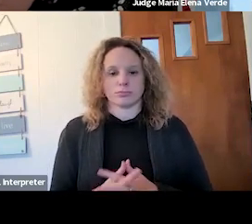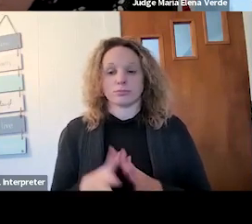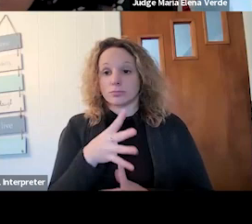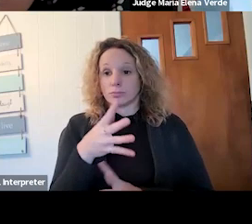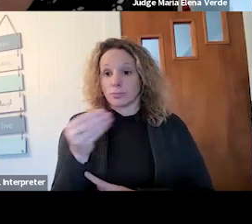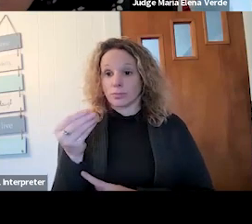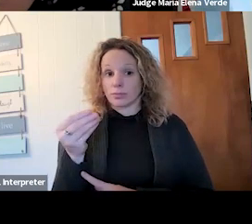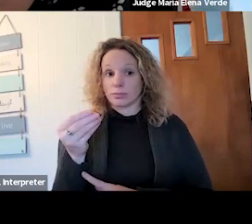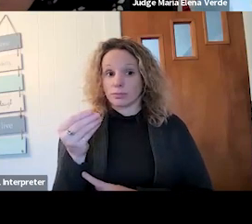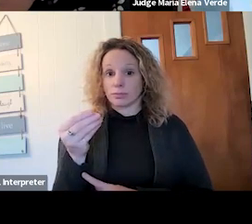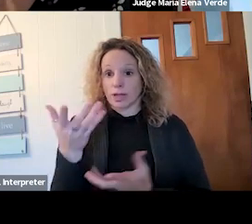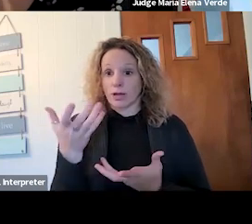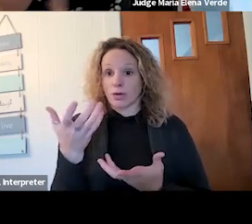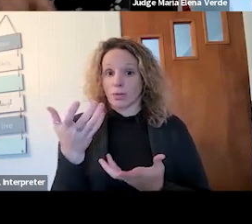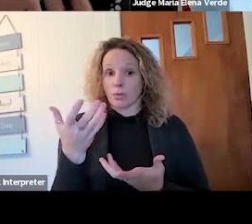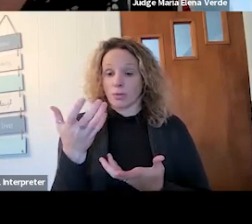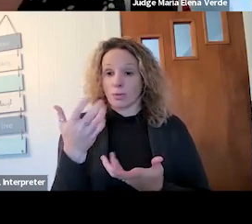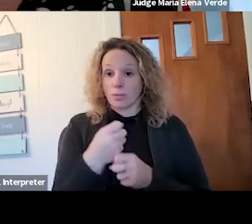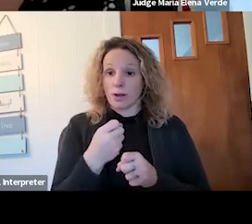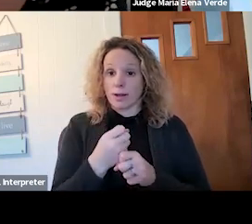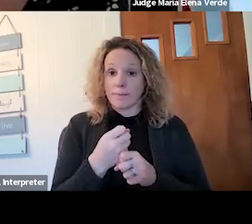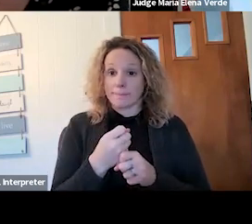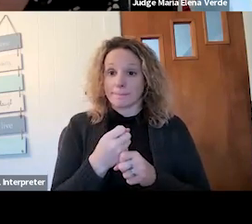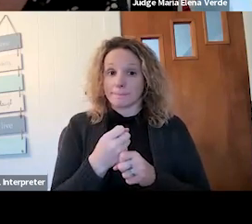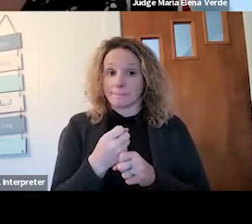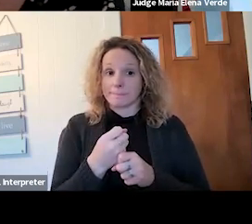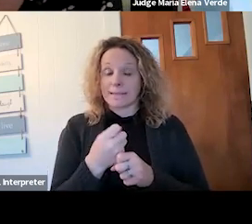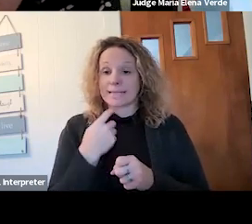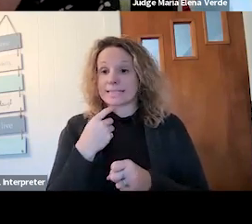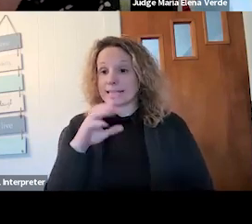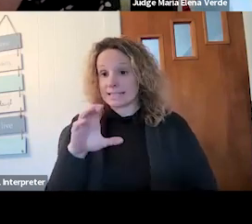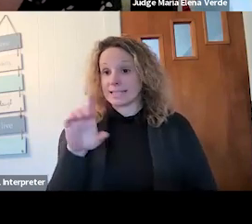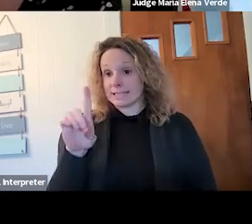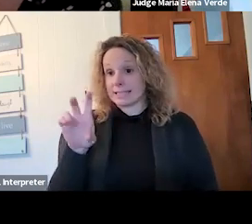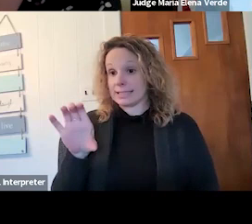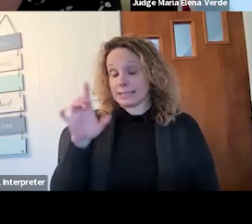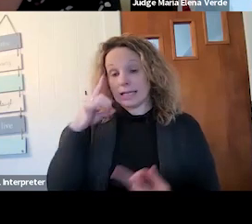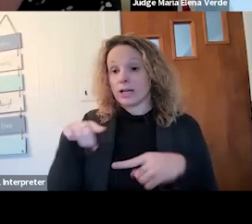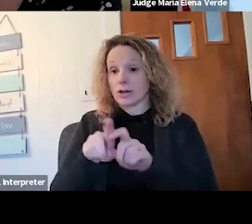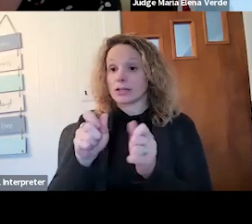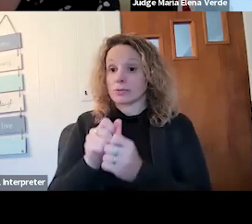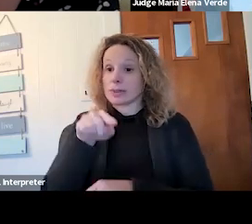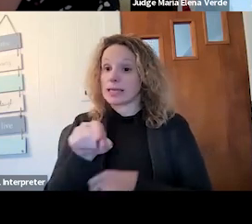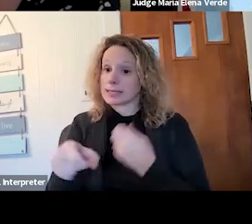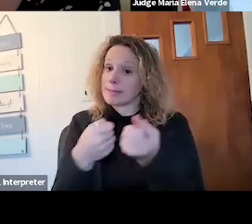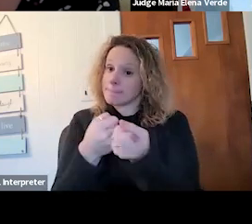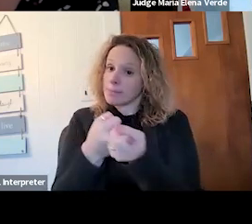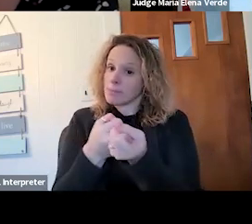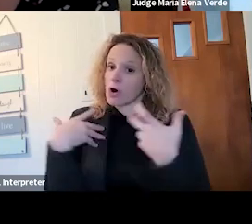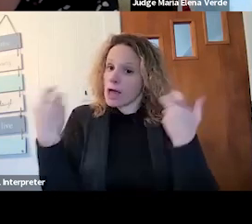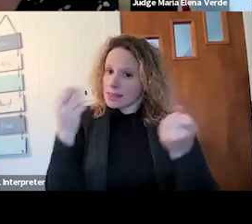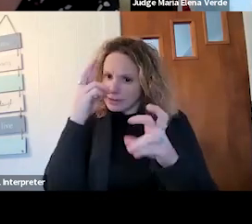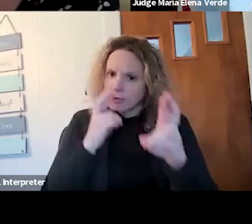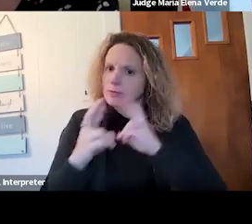And I did also want to make a plug that the CDC agrees with this view that we should be promoting these healthy, respectful,